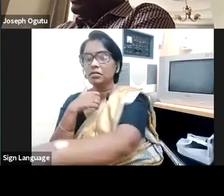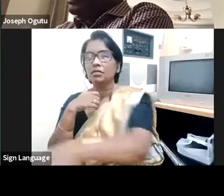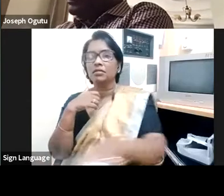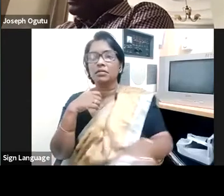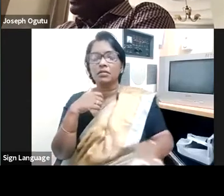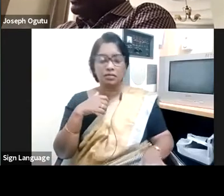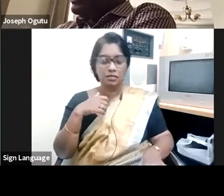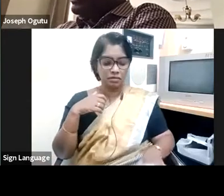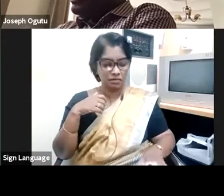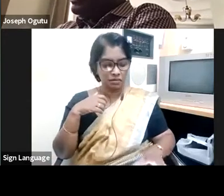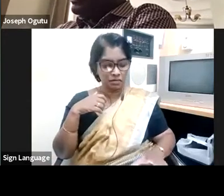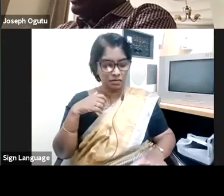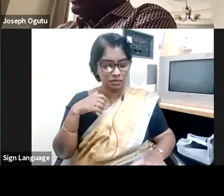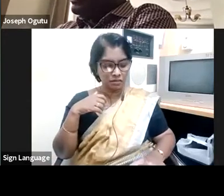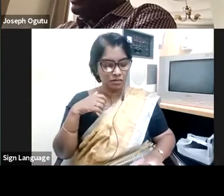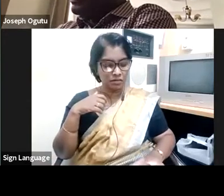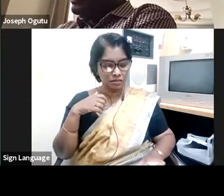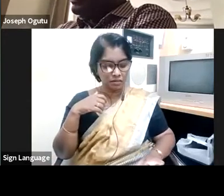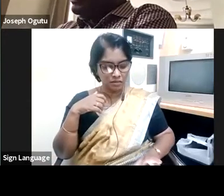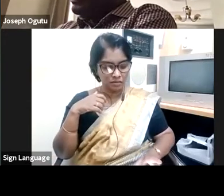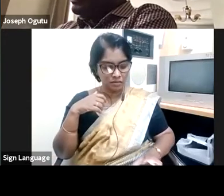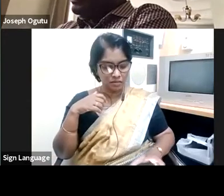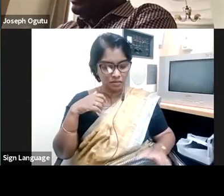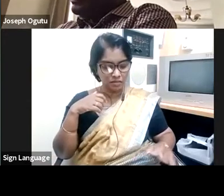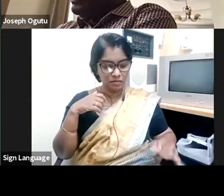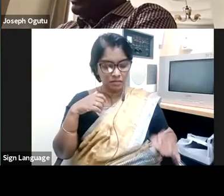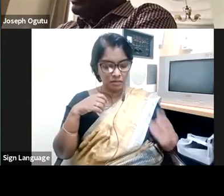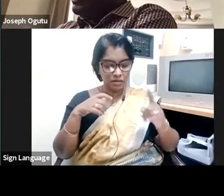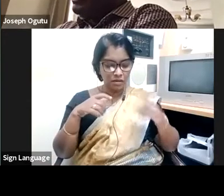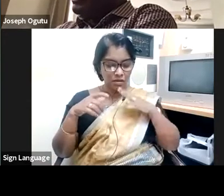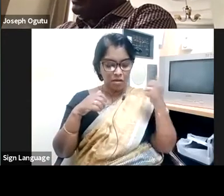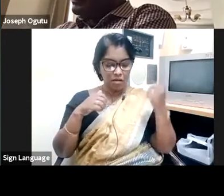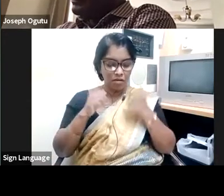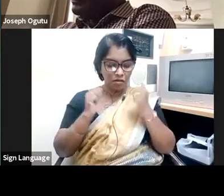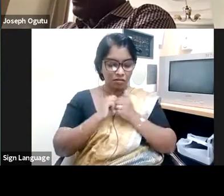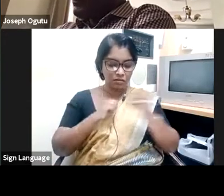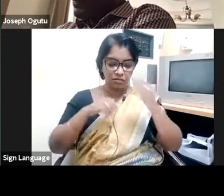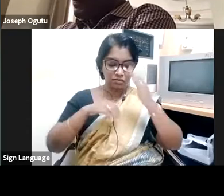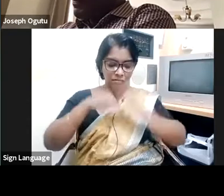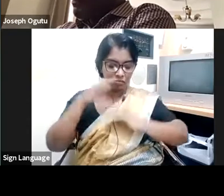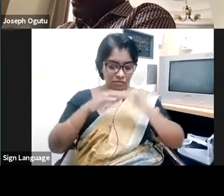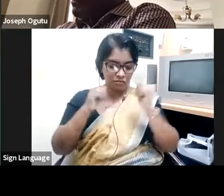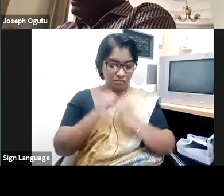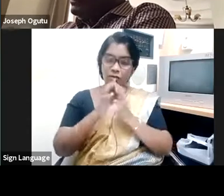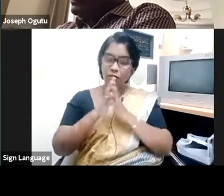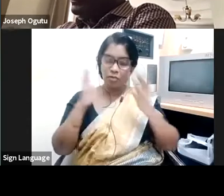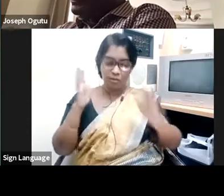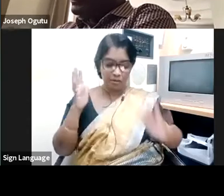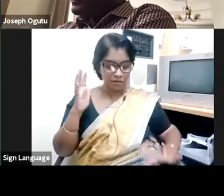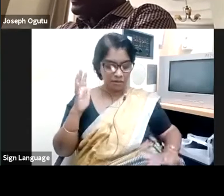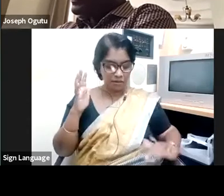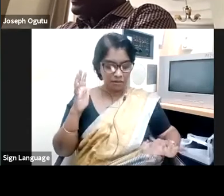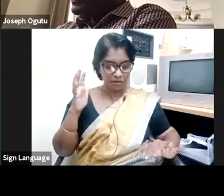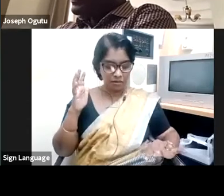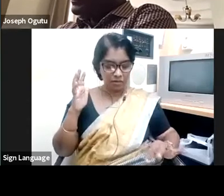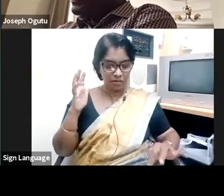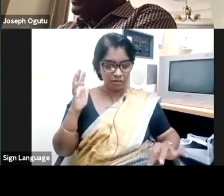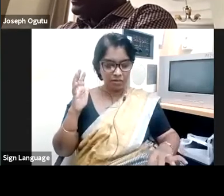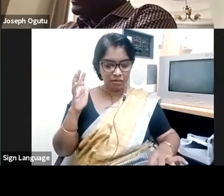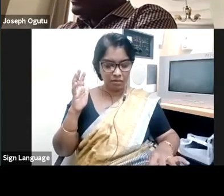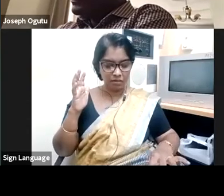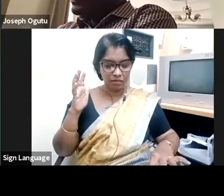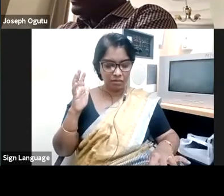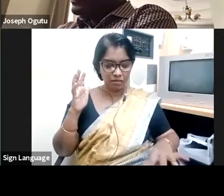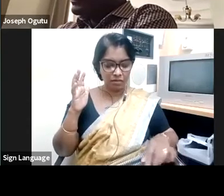generally when we work on something new, I think one of the biggest obstacles we face is it's built within a very constrained environment, and